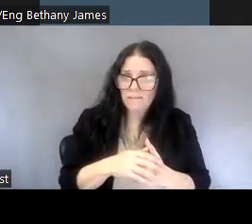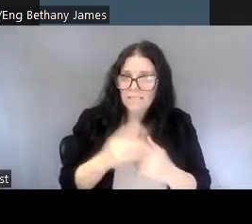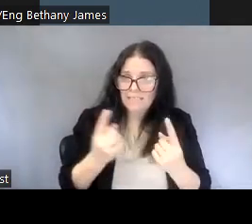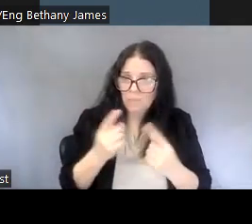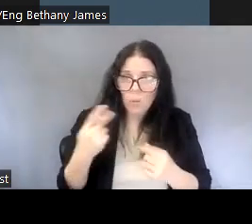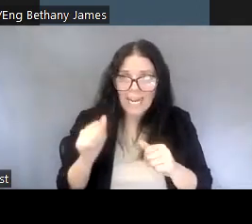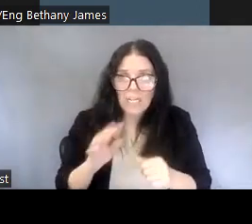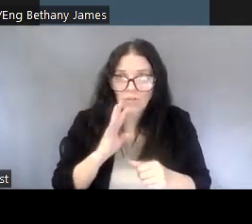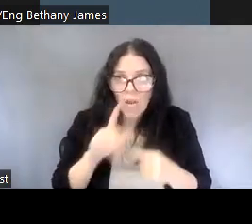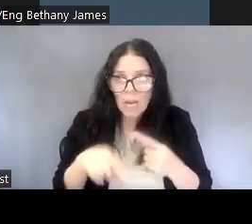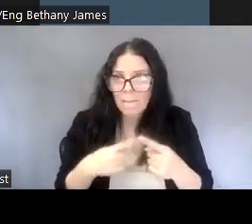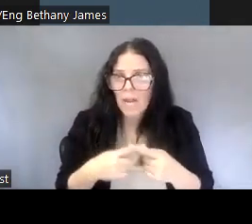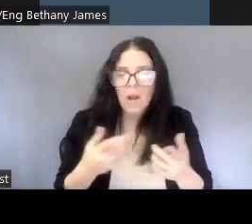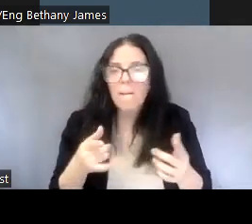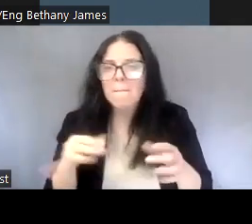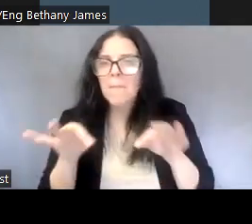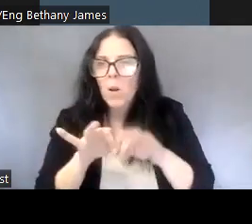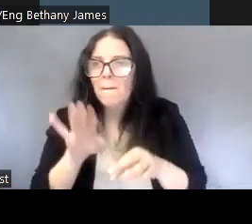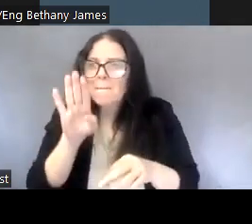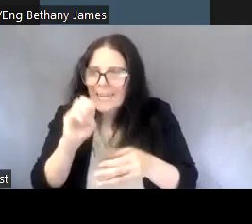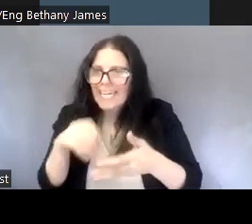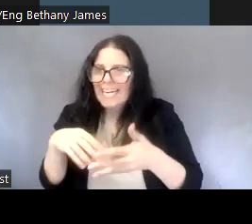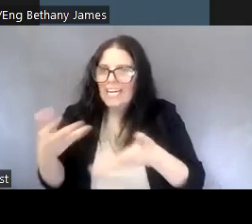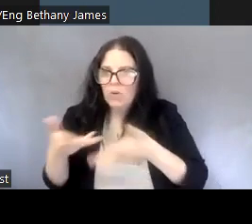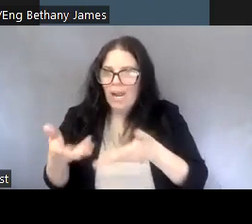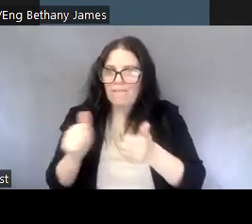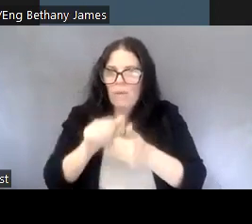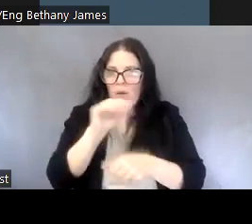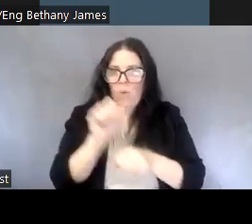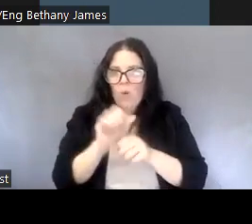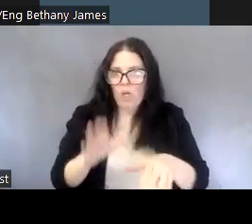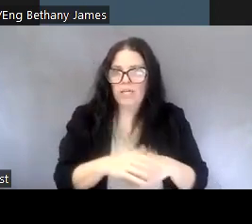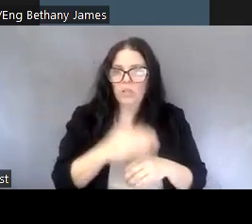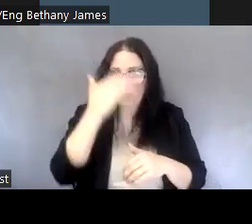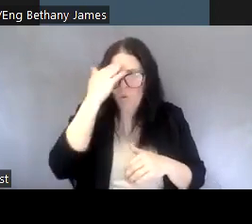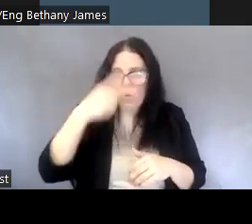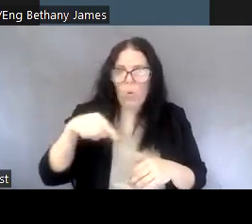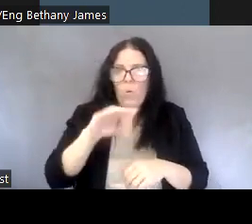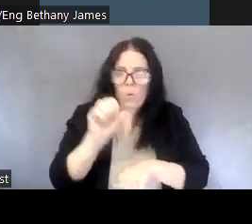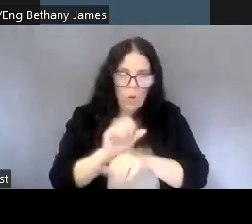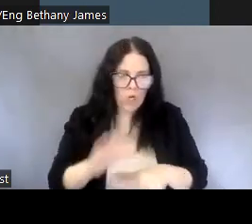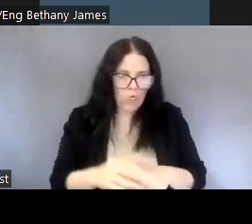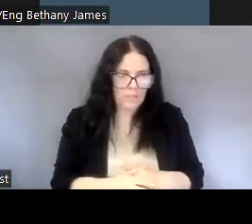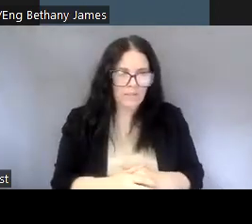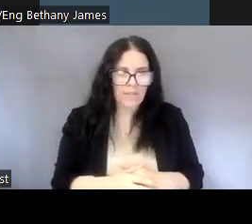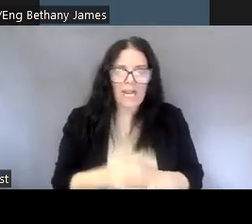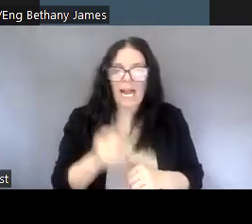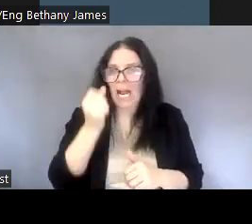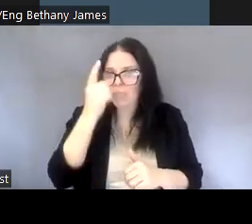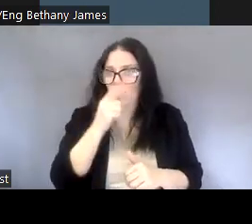about? Be interactive with your coworkers. Know your coworker. Understand who they